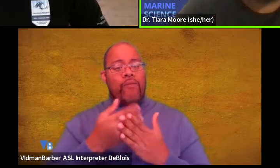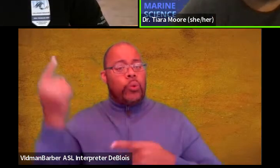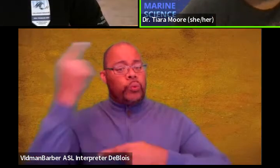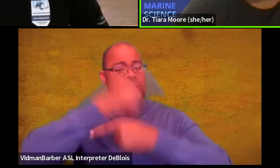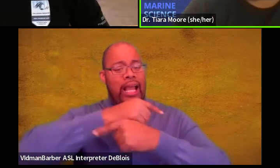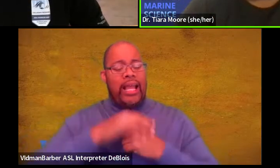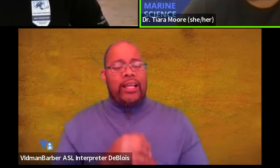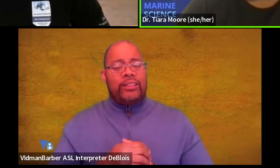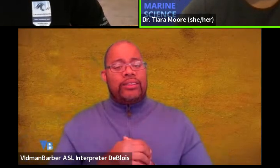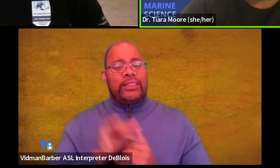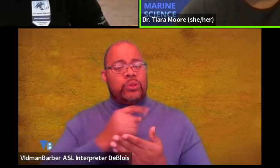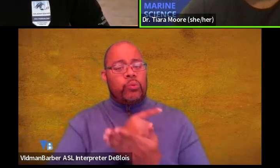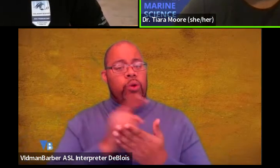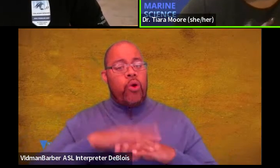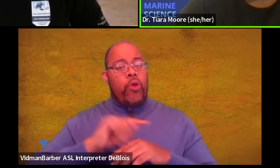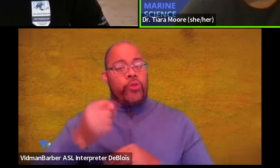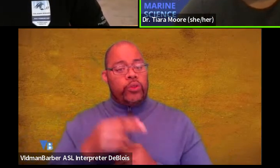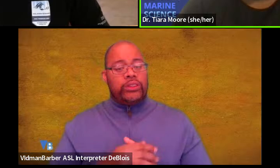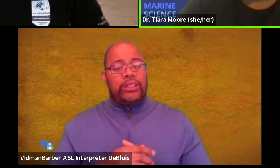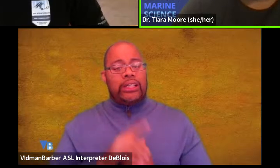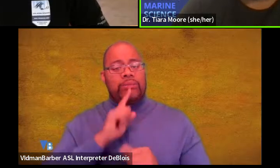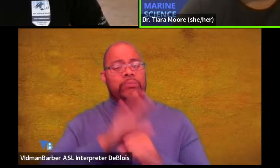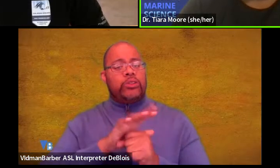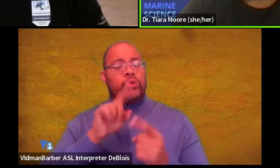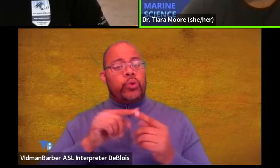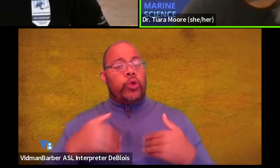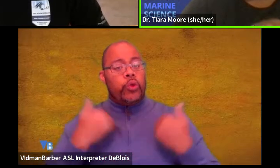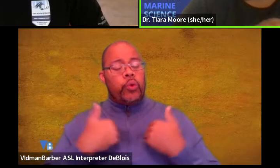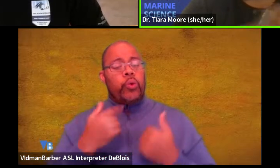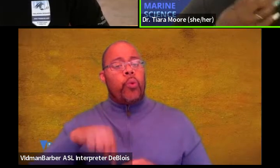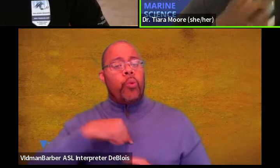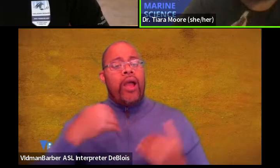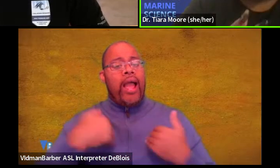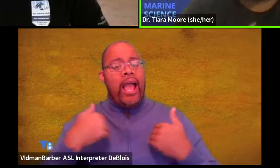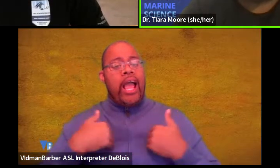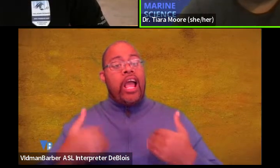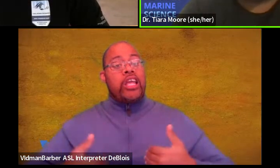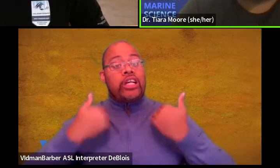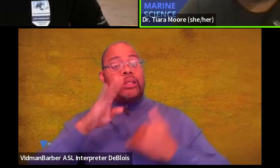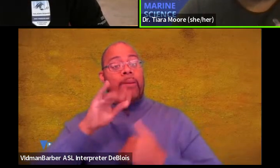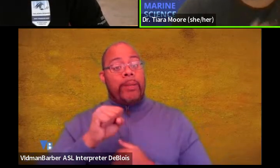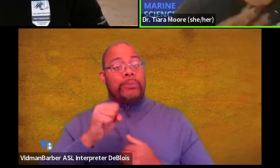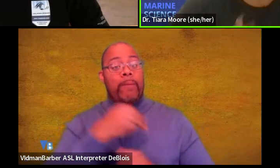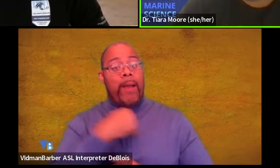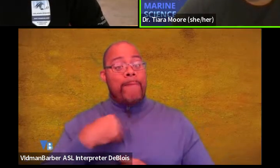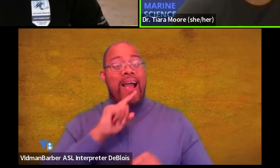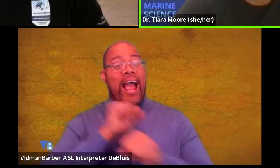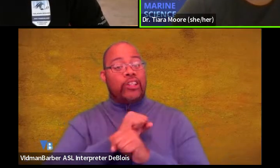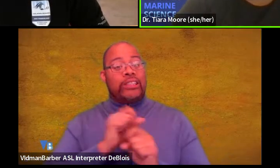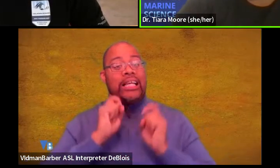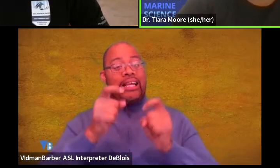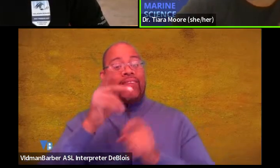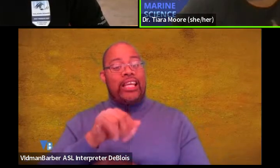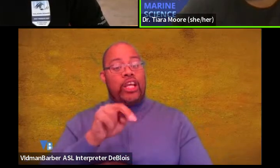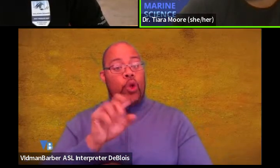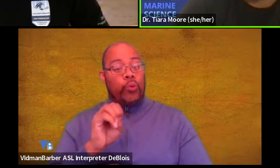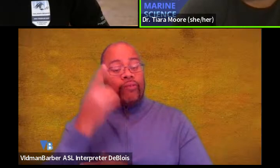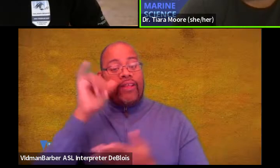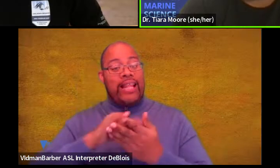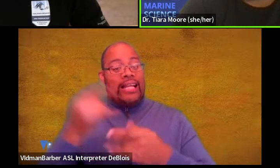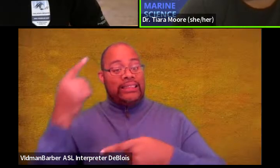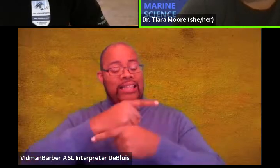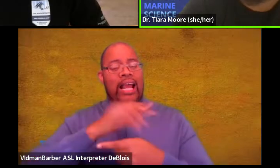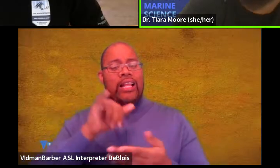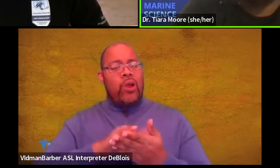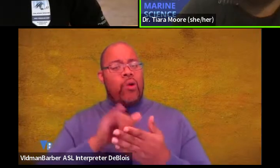day this week on Thursday dedicated to the youth. We had our youngest BIMS member actually give the keynote for that day, and it